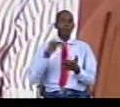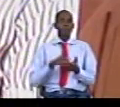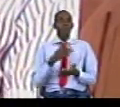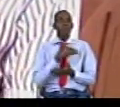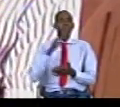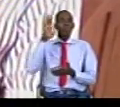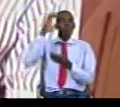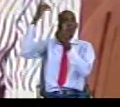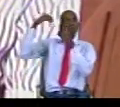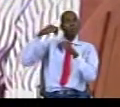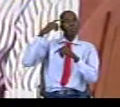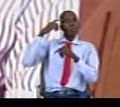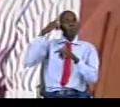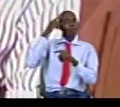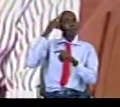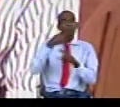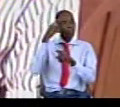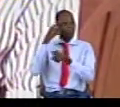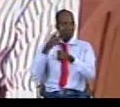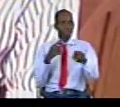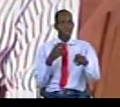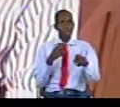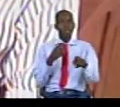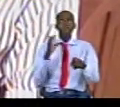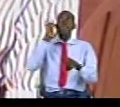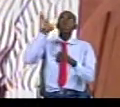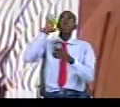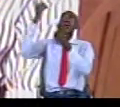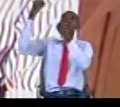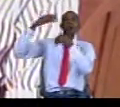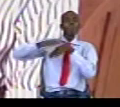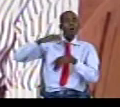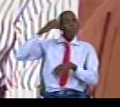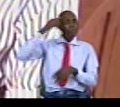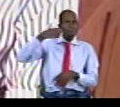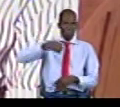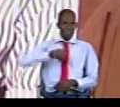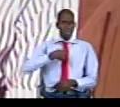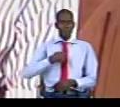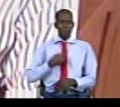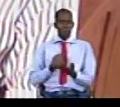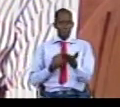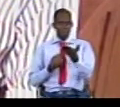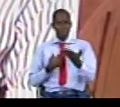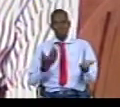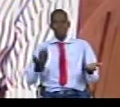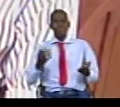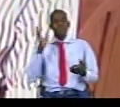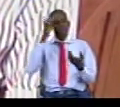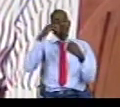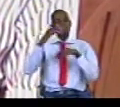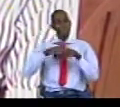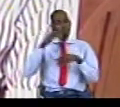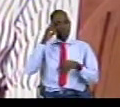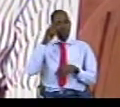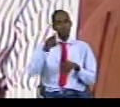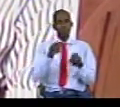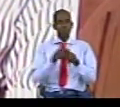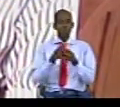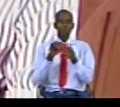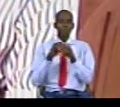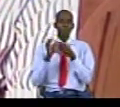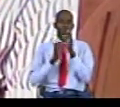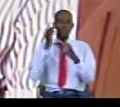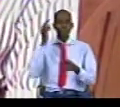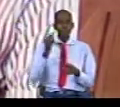you. Okay, he will come for me. He'll come for you in Jesus' name. The Lord